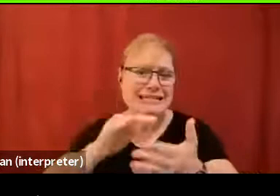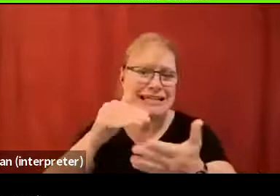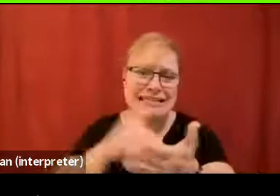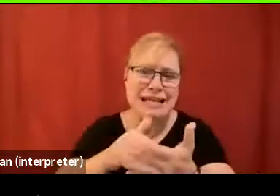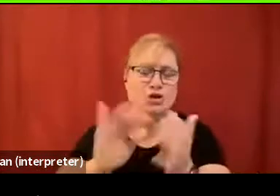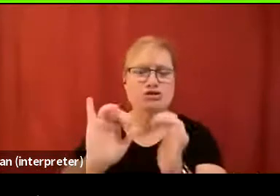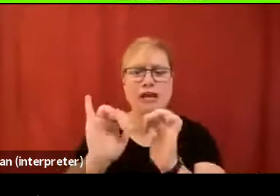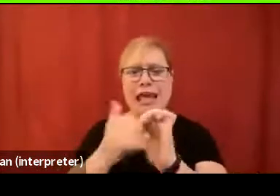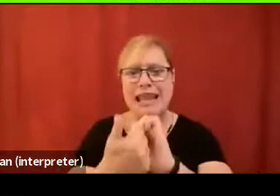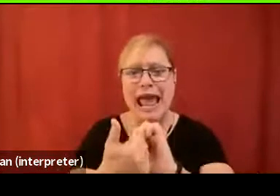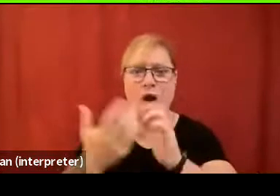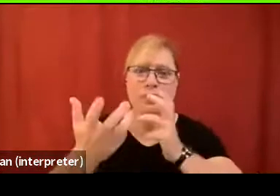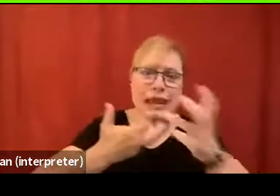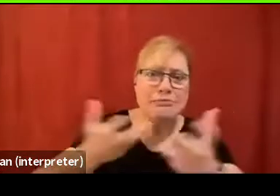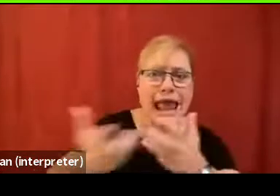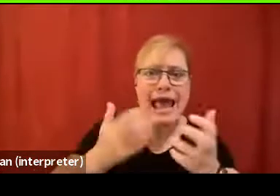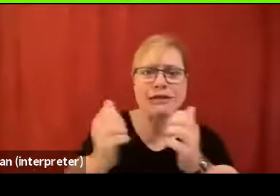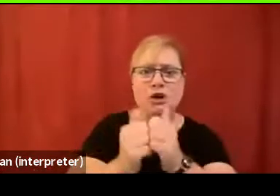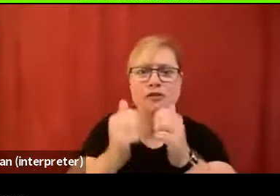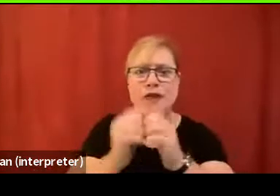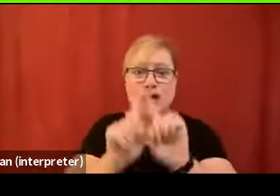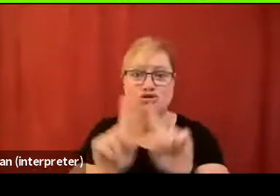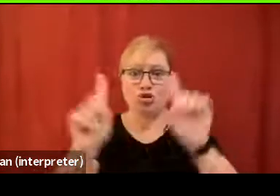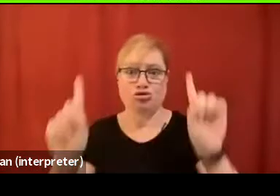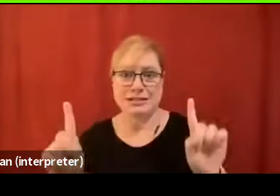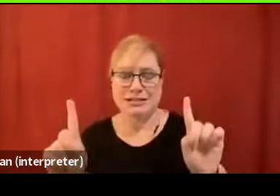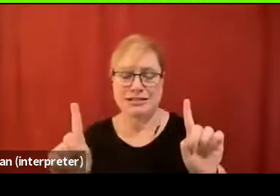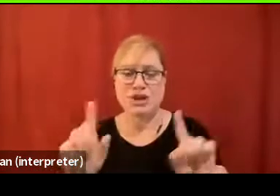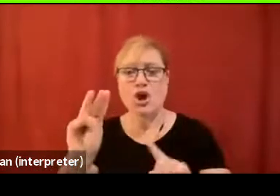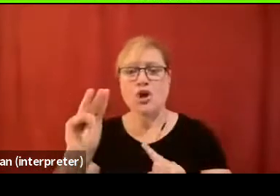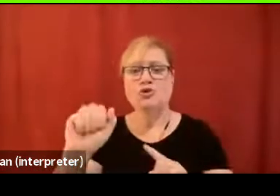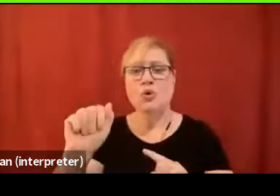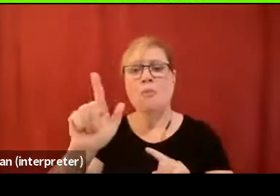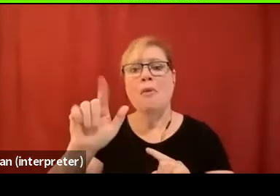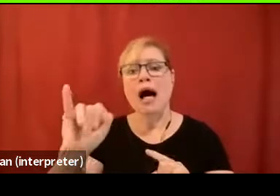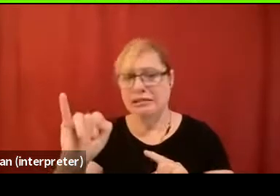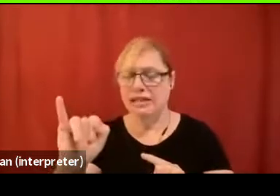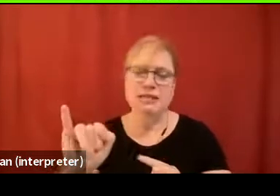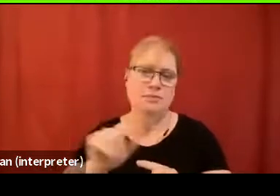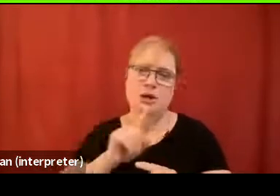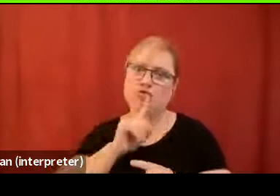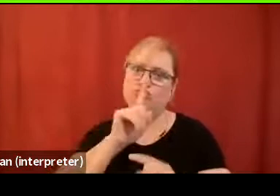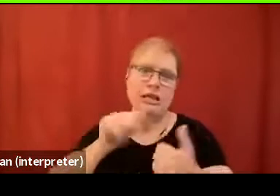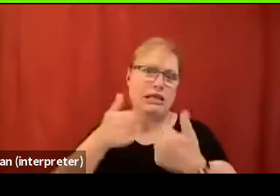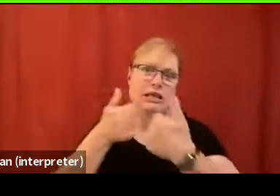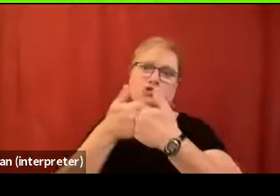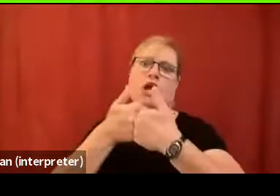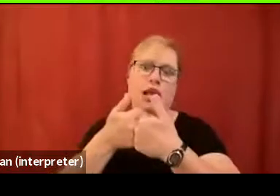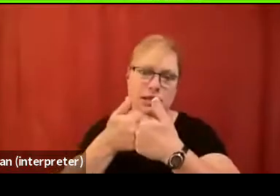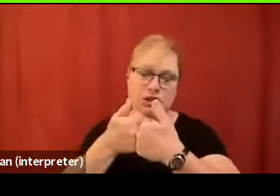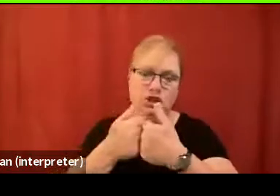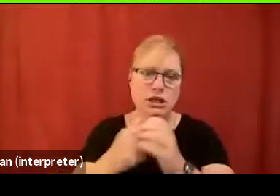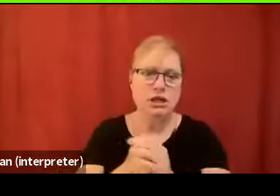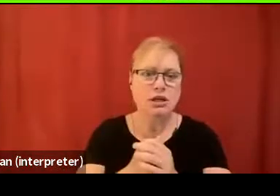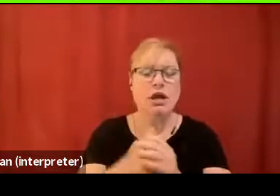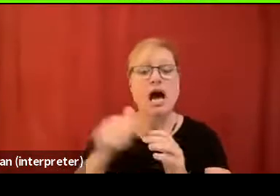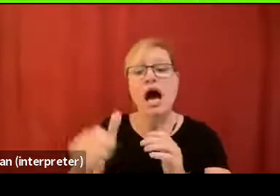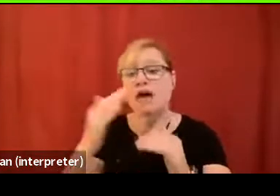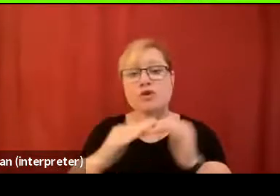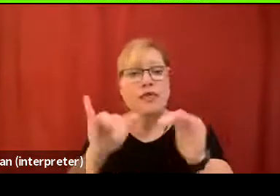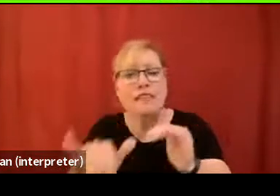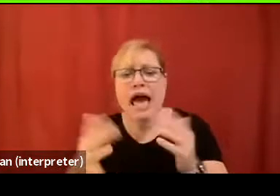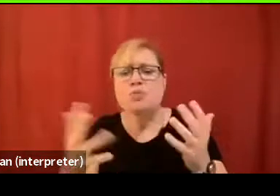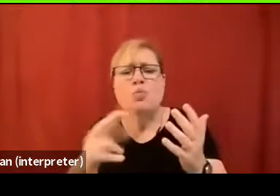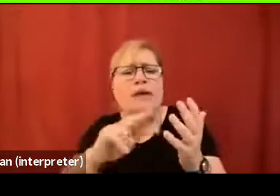So Mali's been really, really challenged with that. Now, aside from that, what does that mean